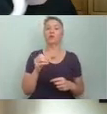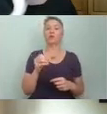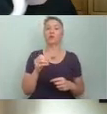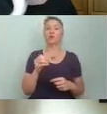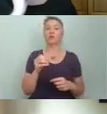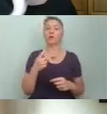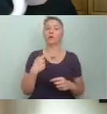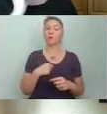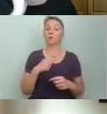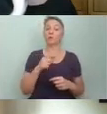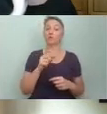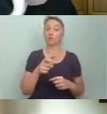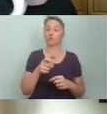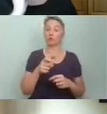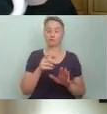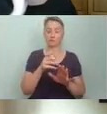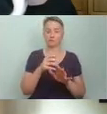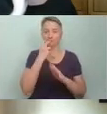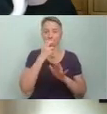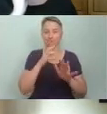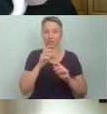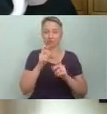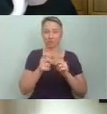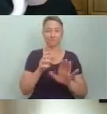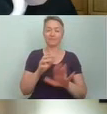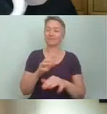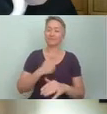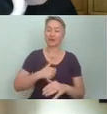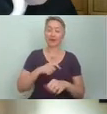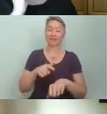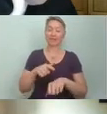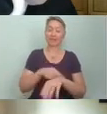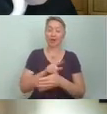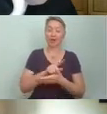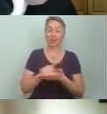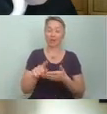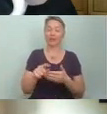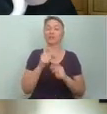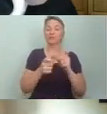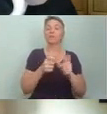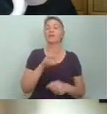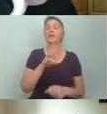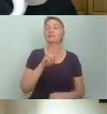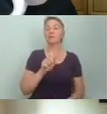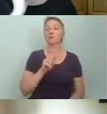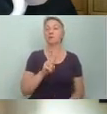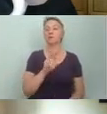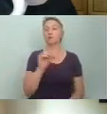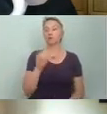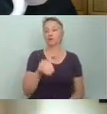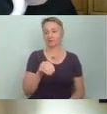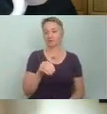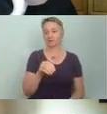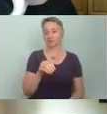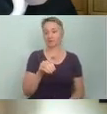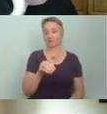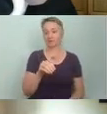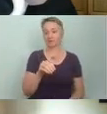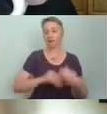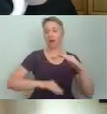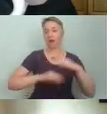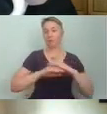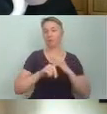contributing, it's been a long week, long day, contributing 6.2% up to the